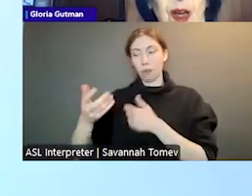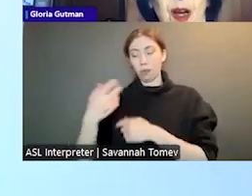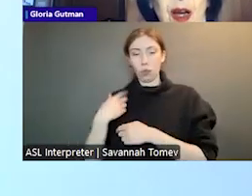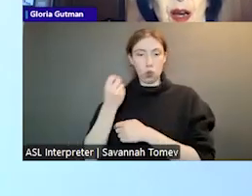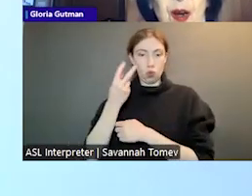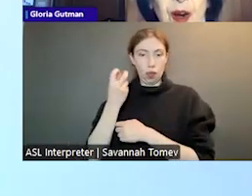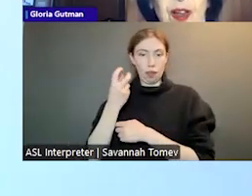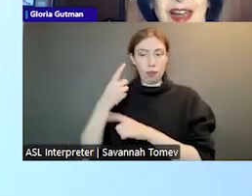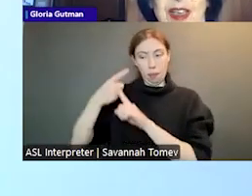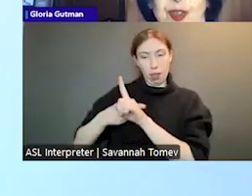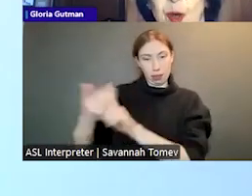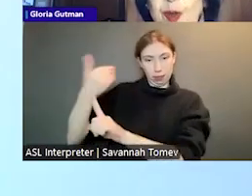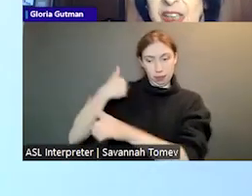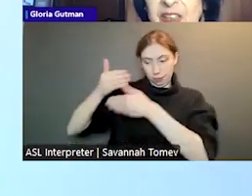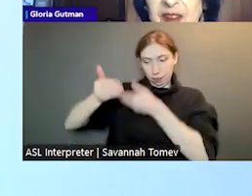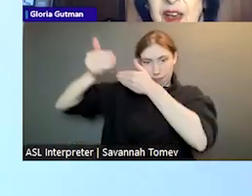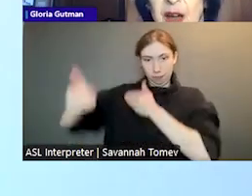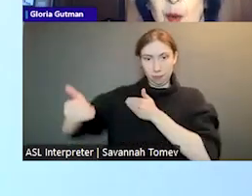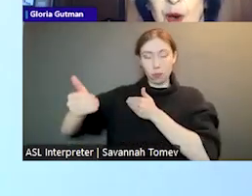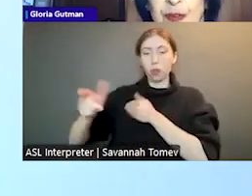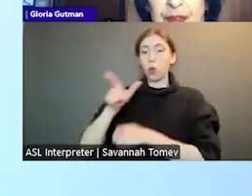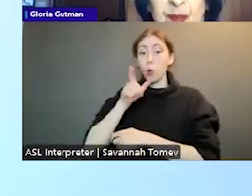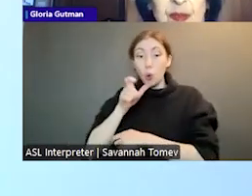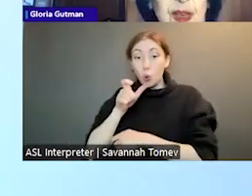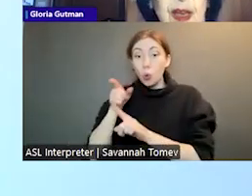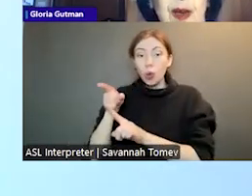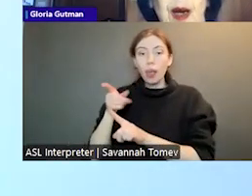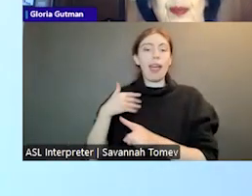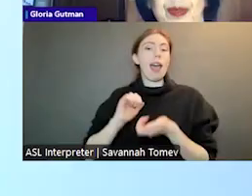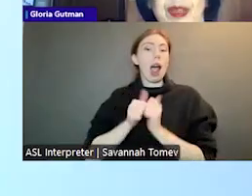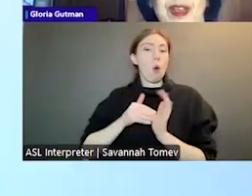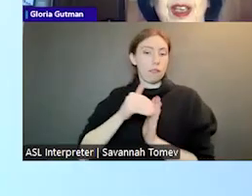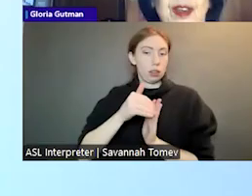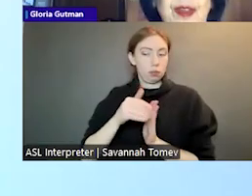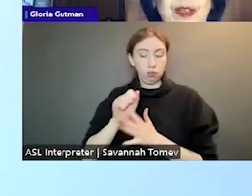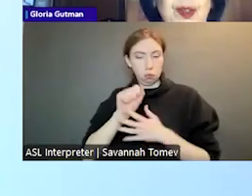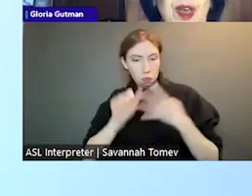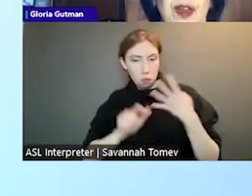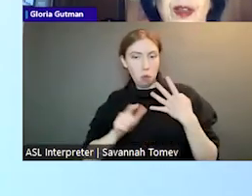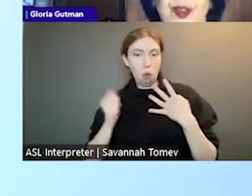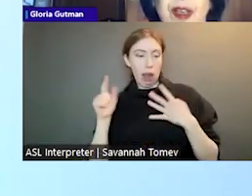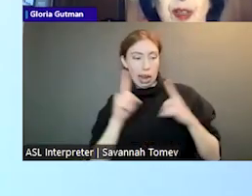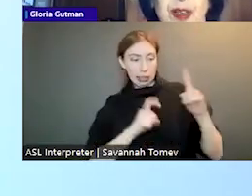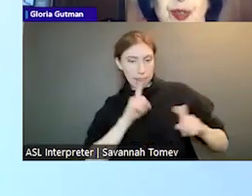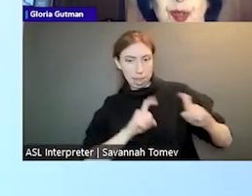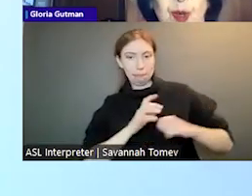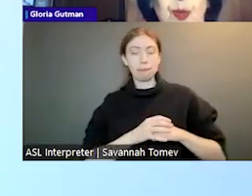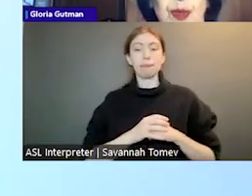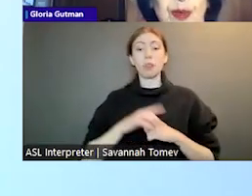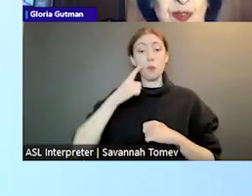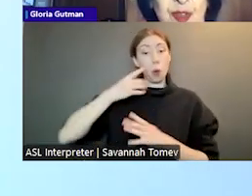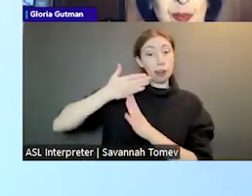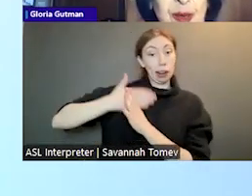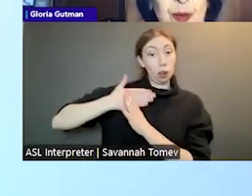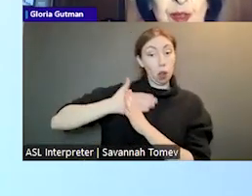months. All ask who did it and how often. But the key things in psychological